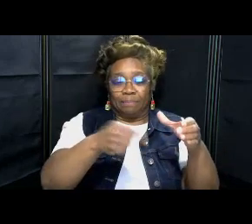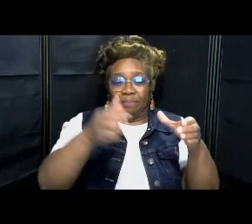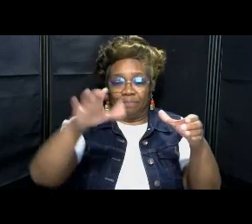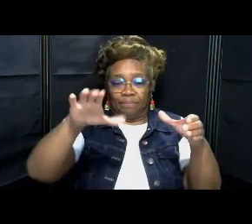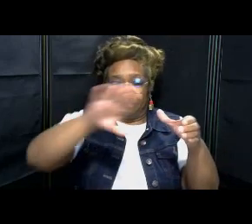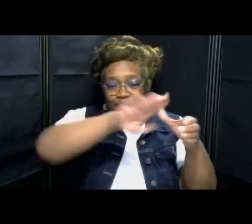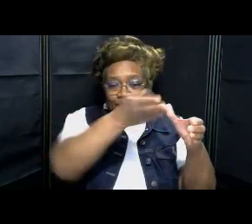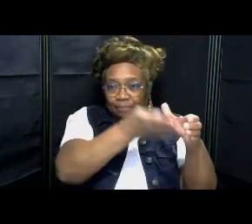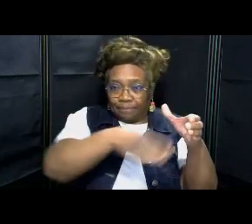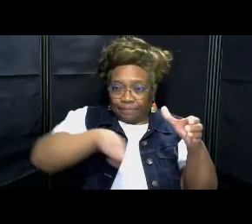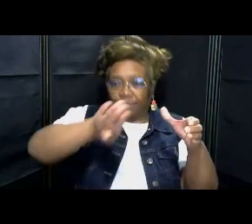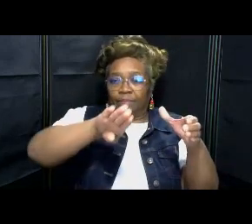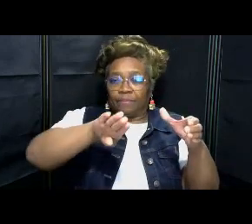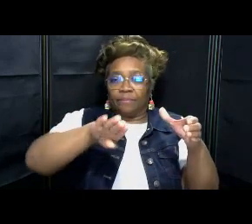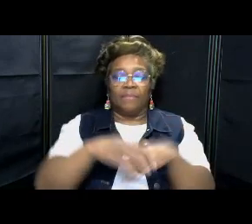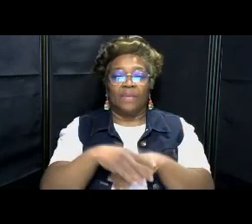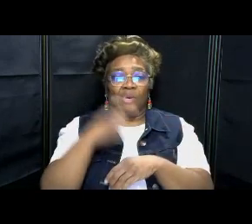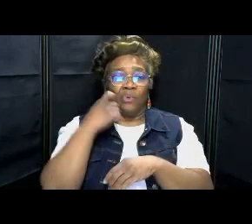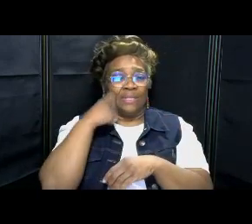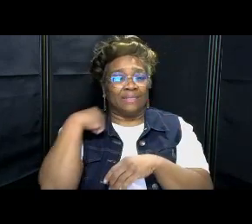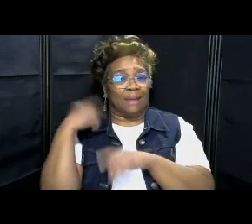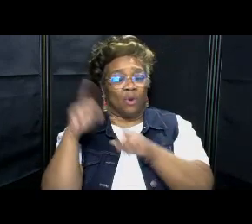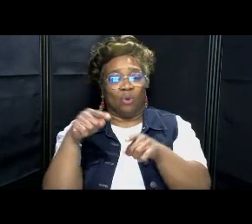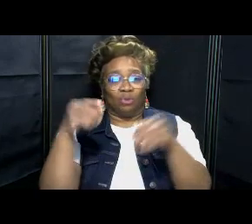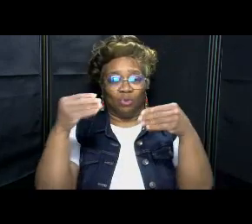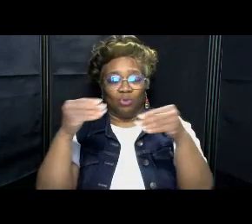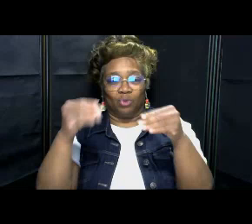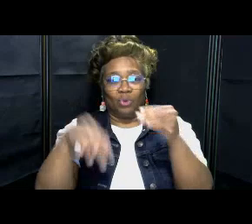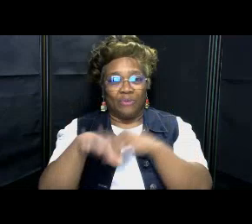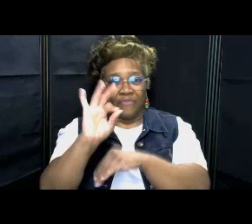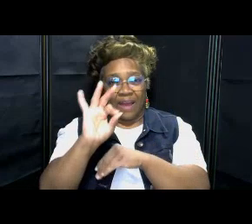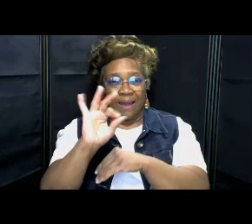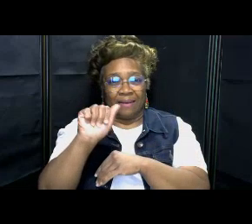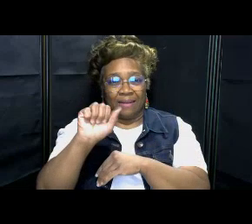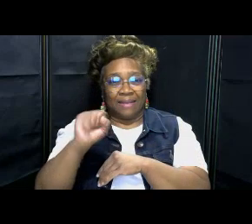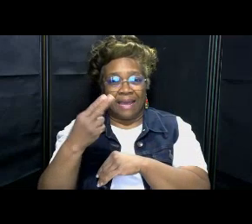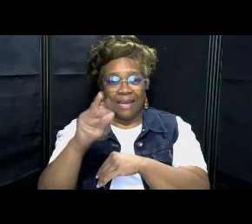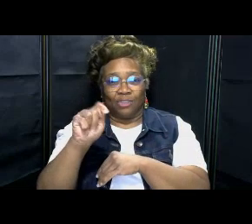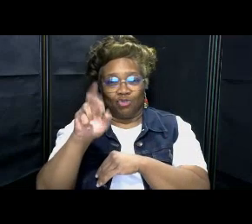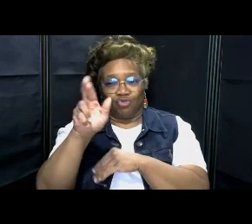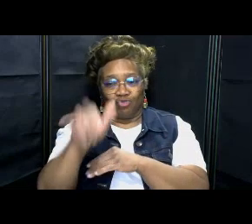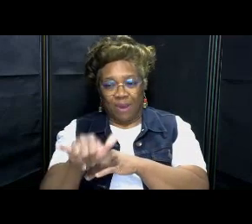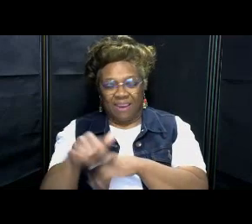the store the other day, try to find an ashtray as a little piece here, and I could not find you what I